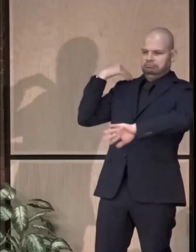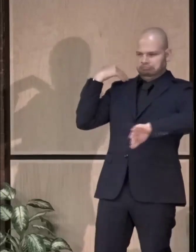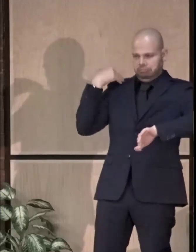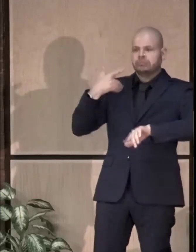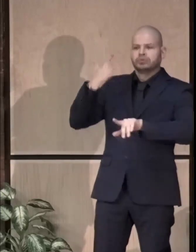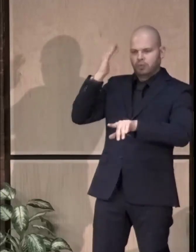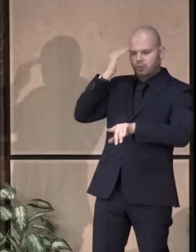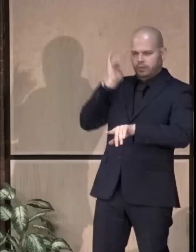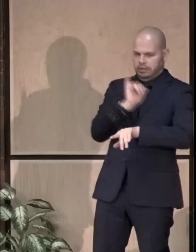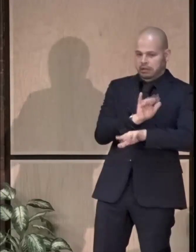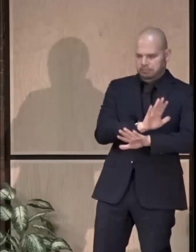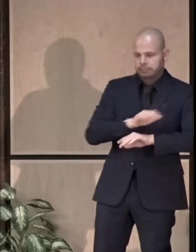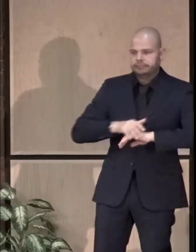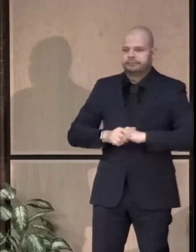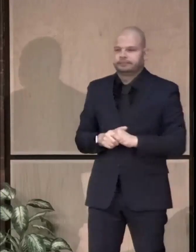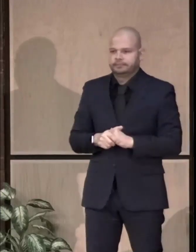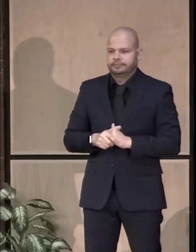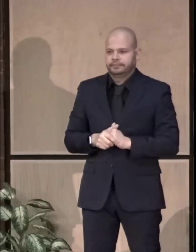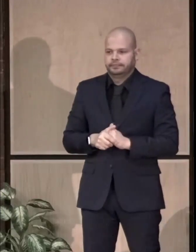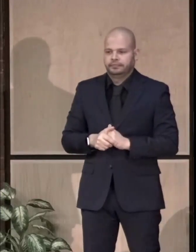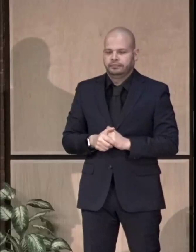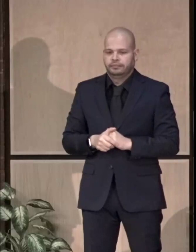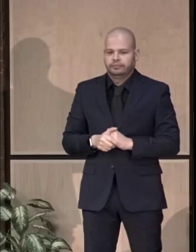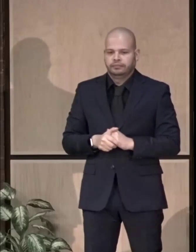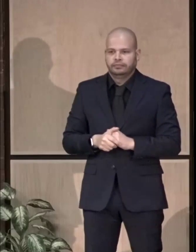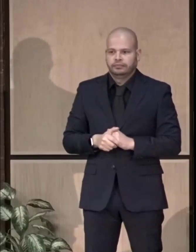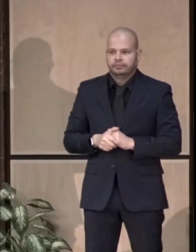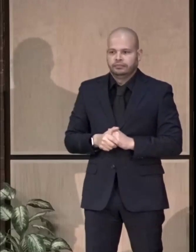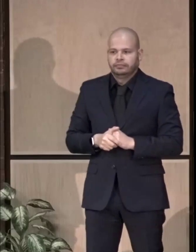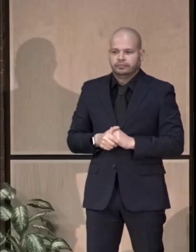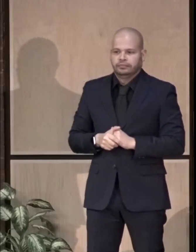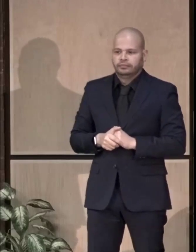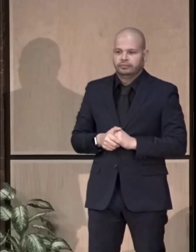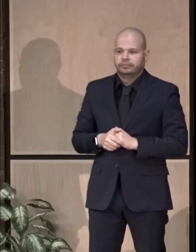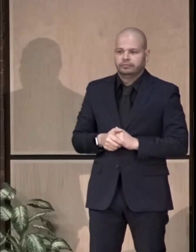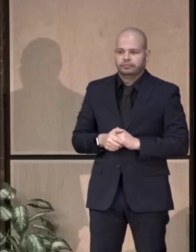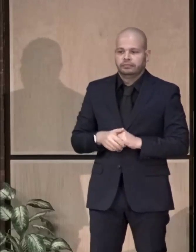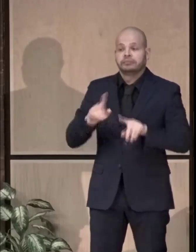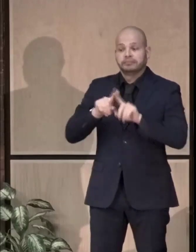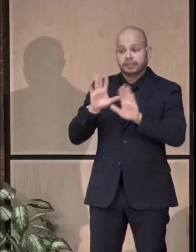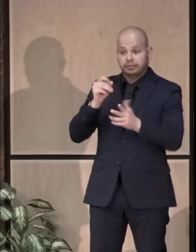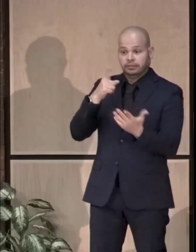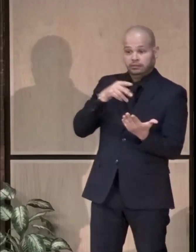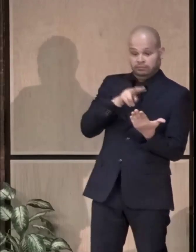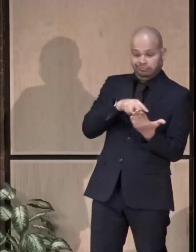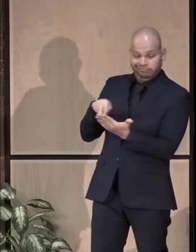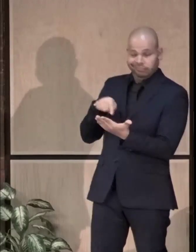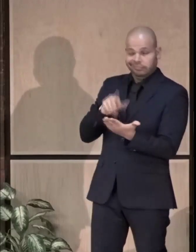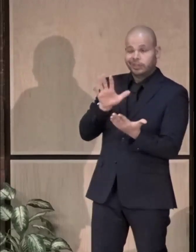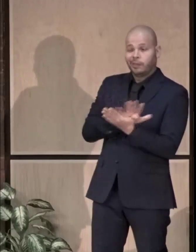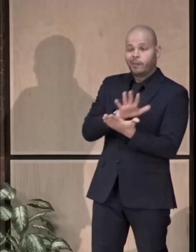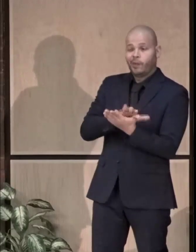we covered at the last session, but we've had a chance to look at some of the documents we got on the eve of the